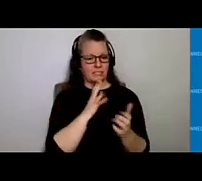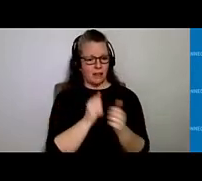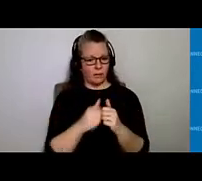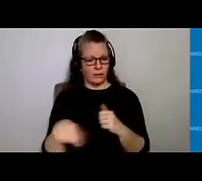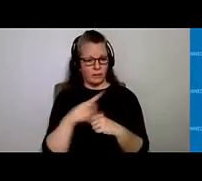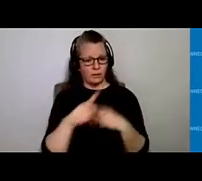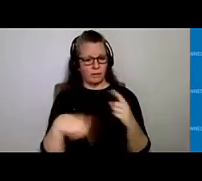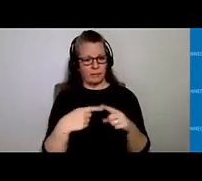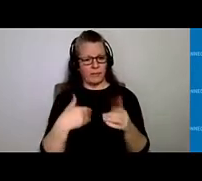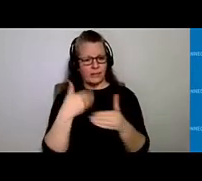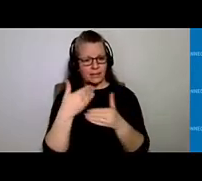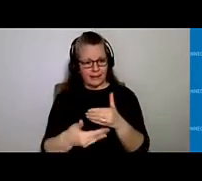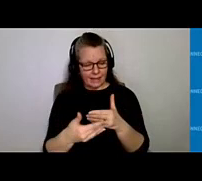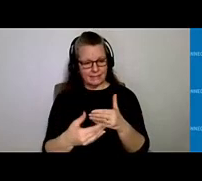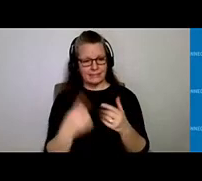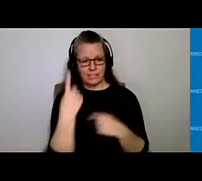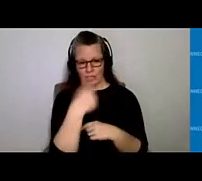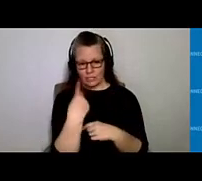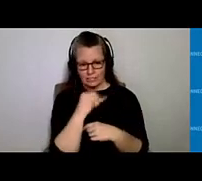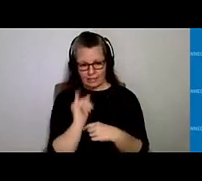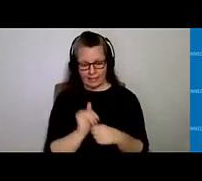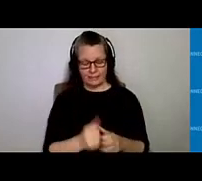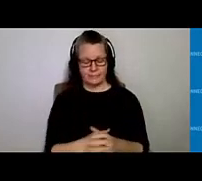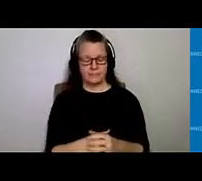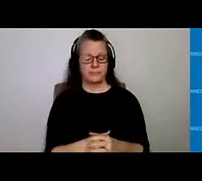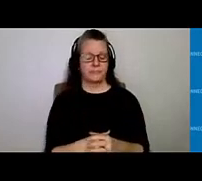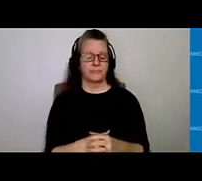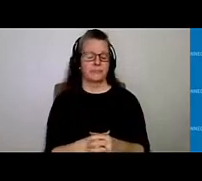the next phase of this transition will look like. So